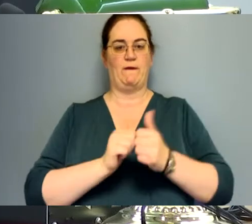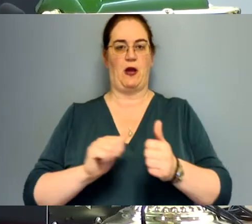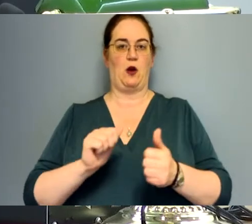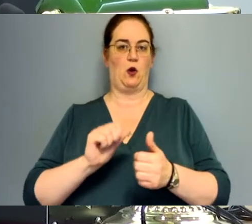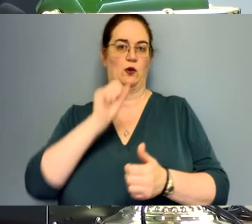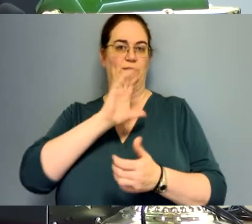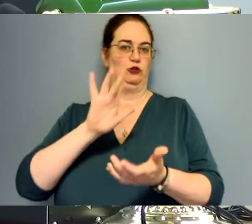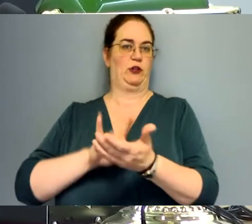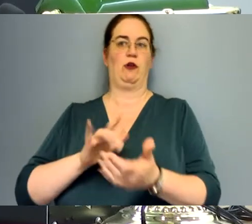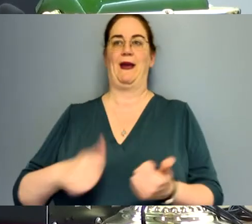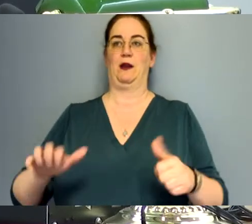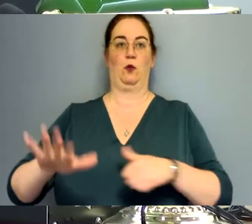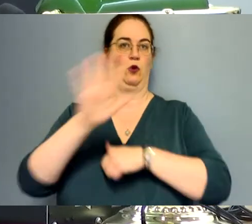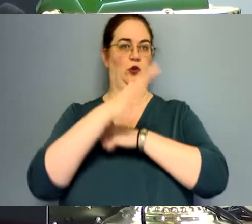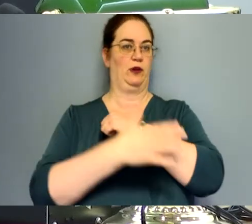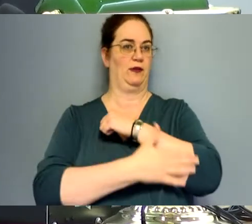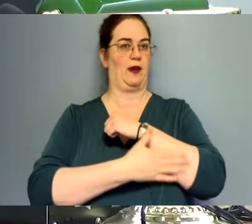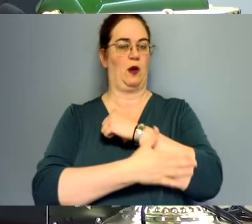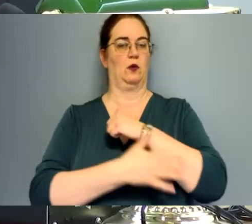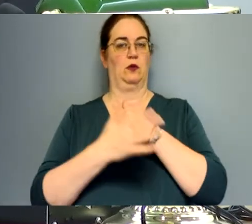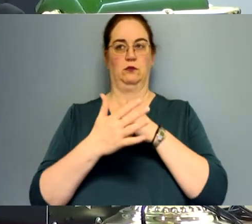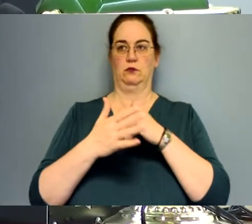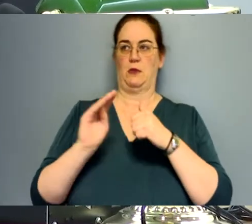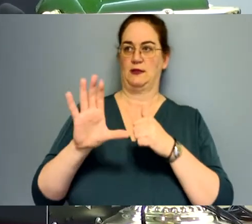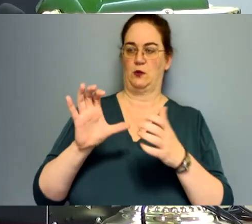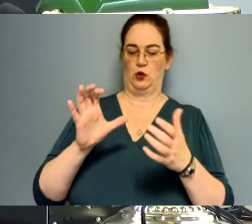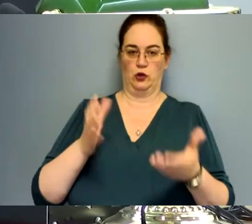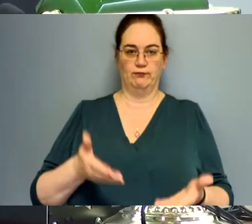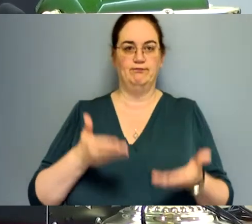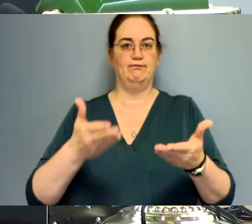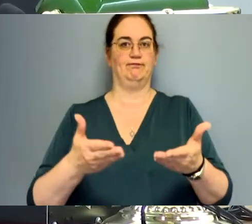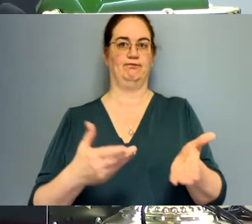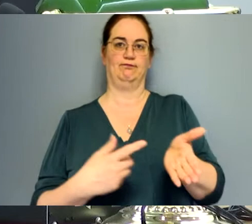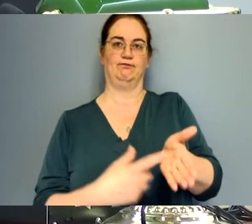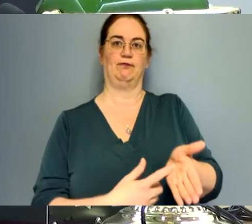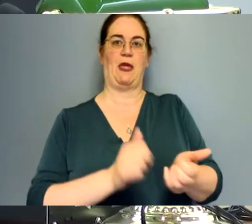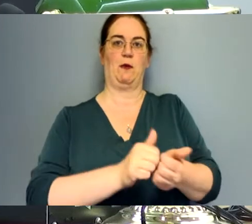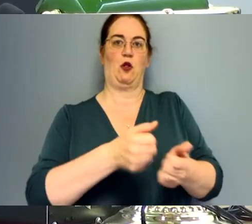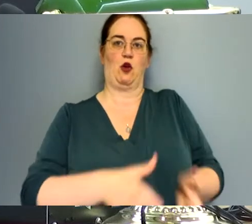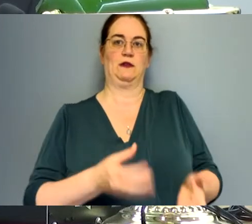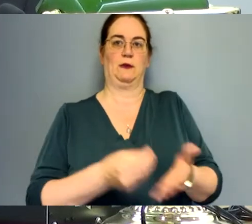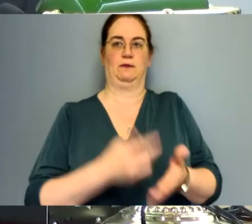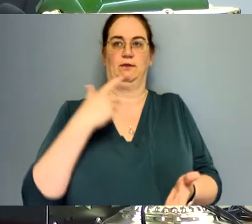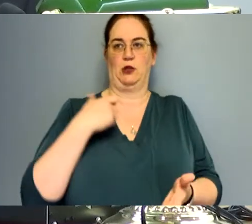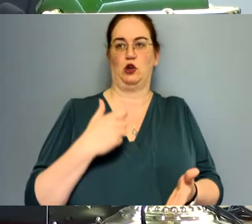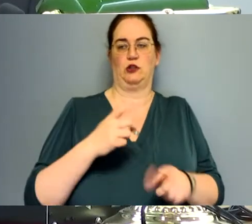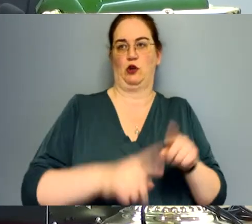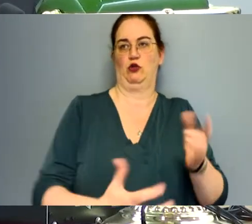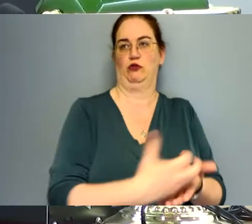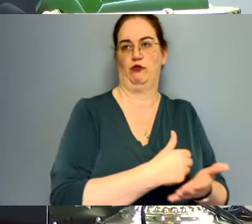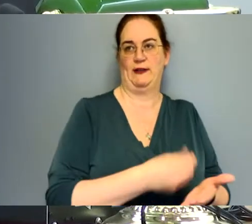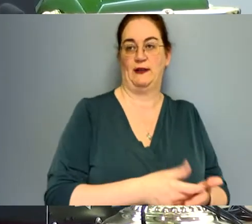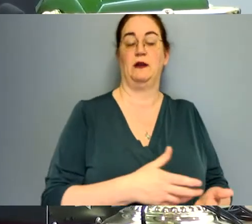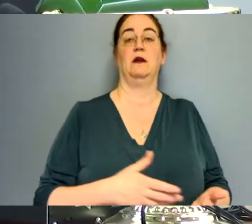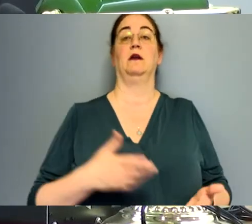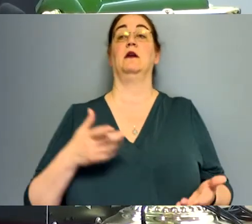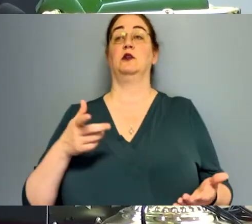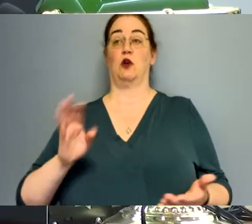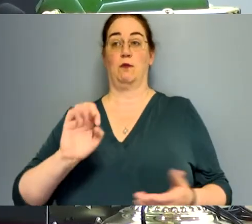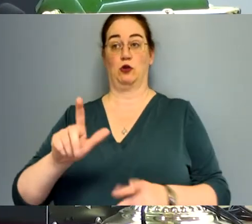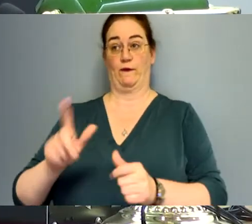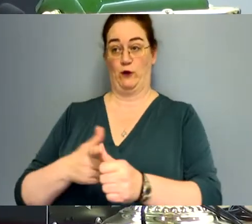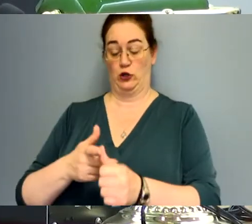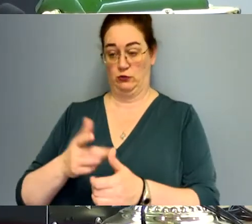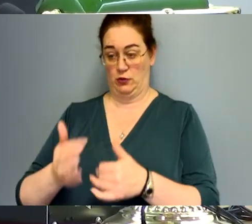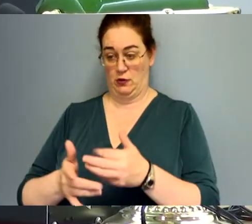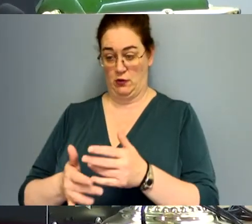center anywhere in the county could put forward how much money they had lost through lost revenue. Gave that to Mooresville Senior Center, had them go through it. They